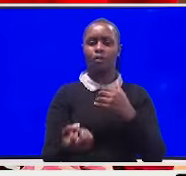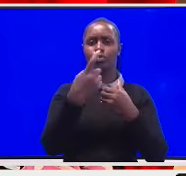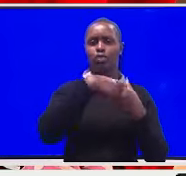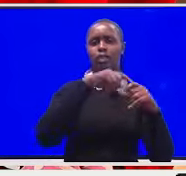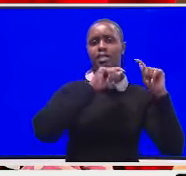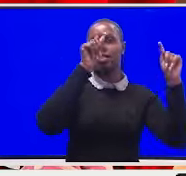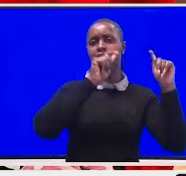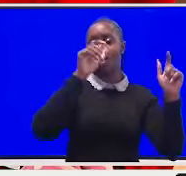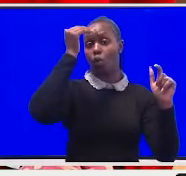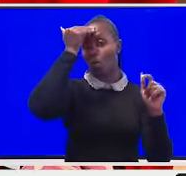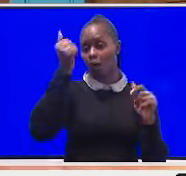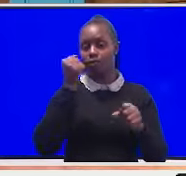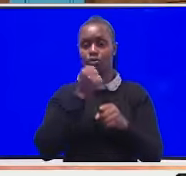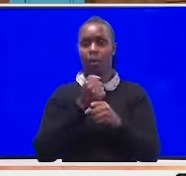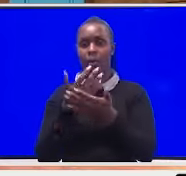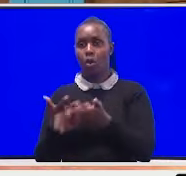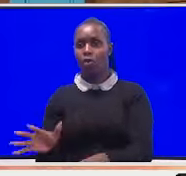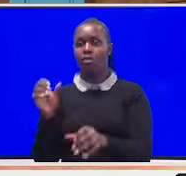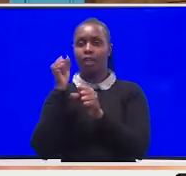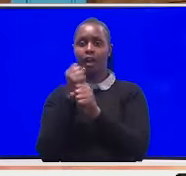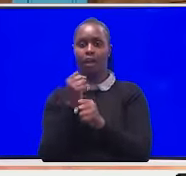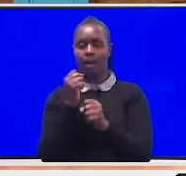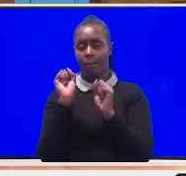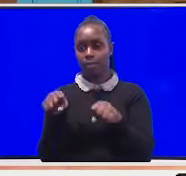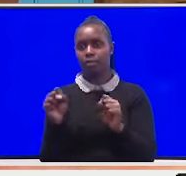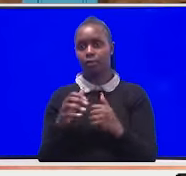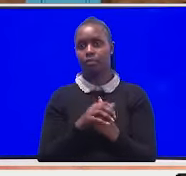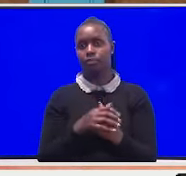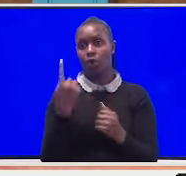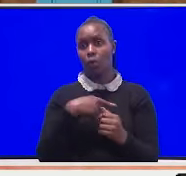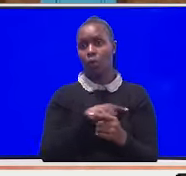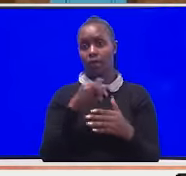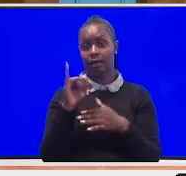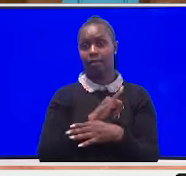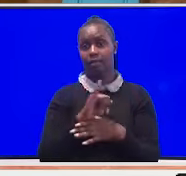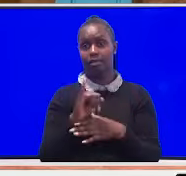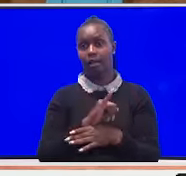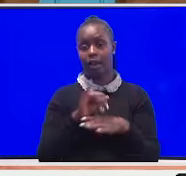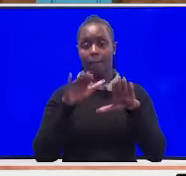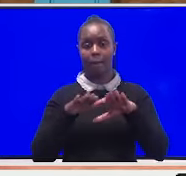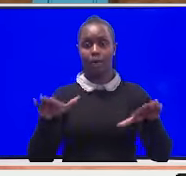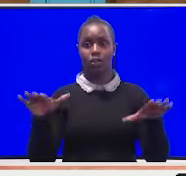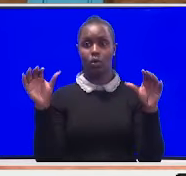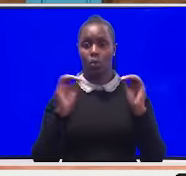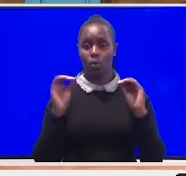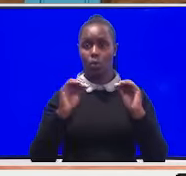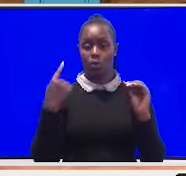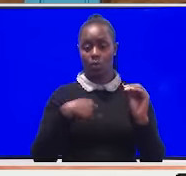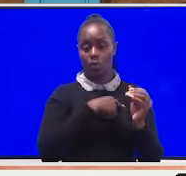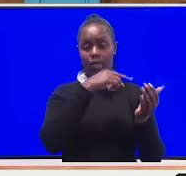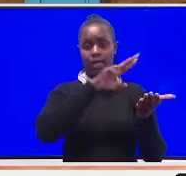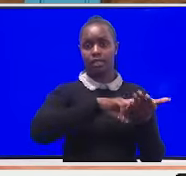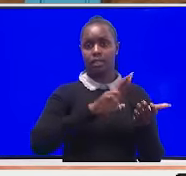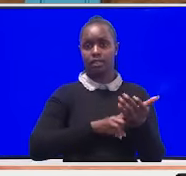huku wakihofia kupoteza kazi. Since we are interns, we are not on permanent. We are not registered to